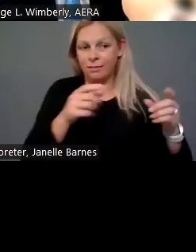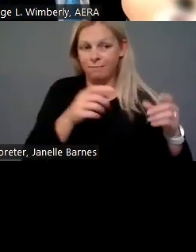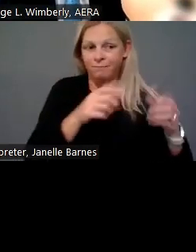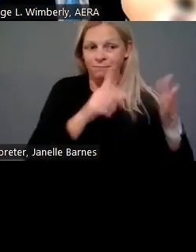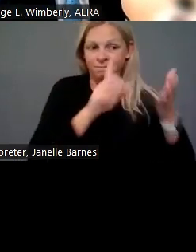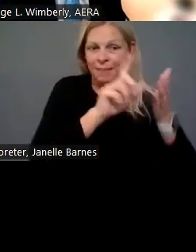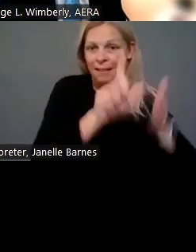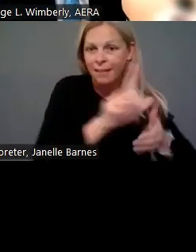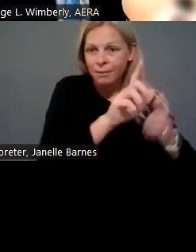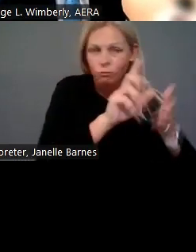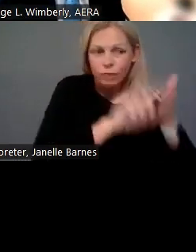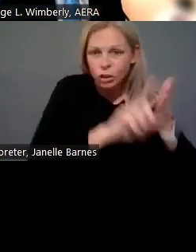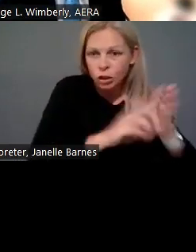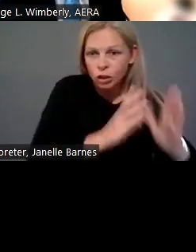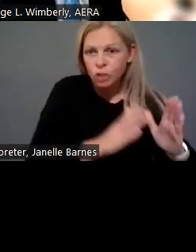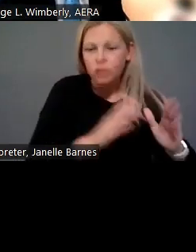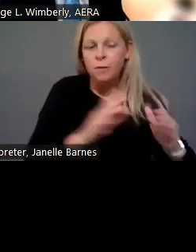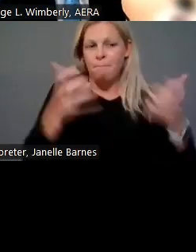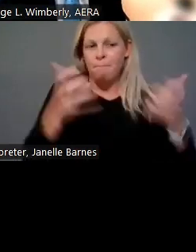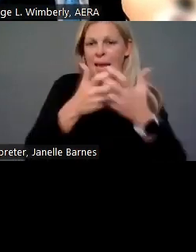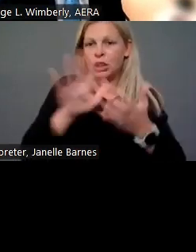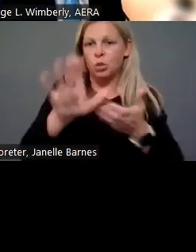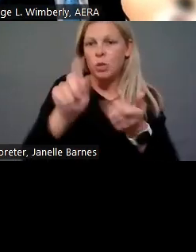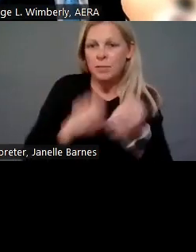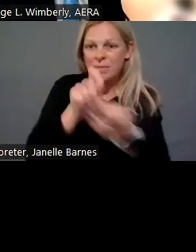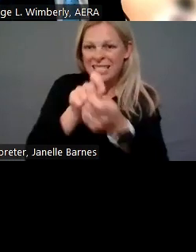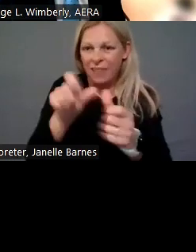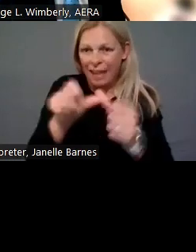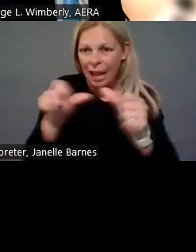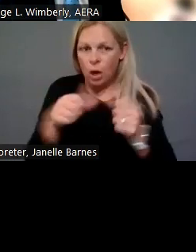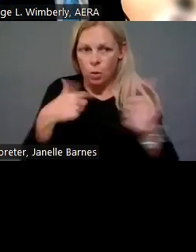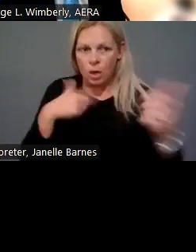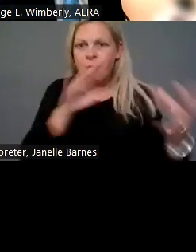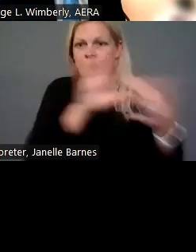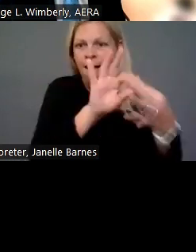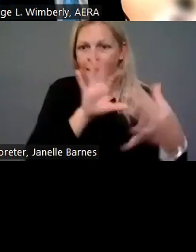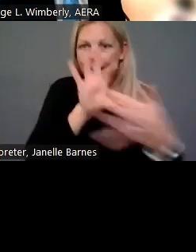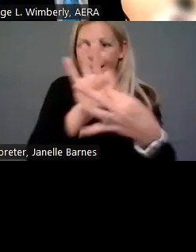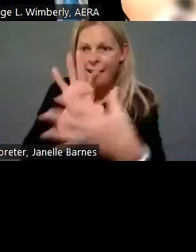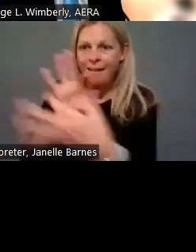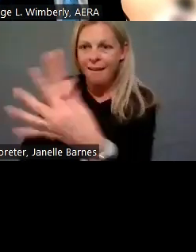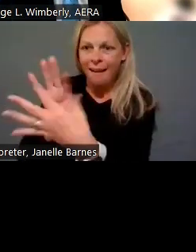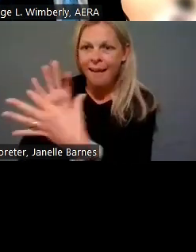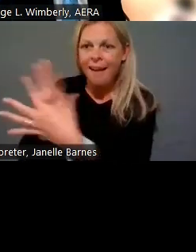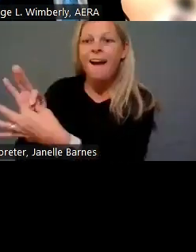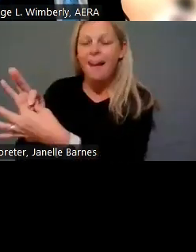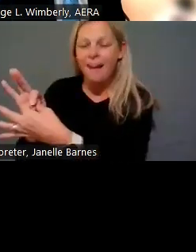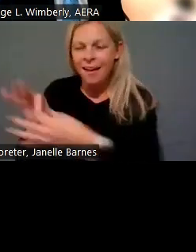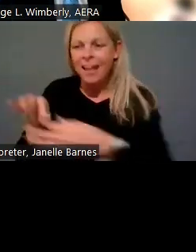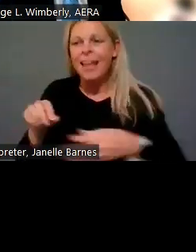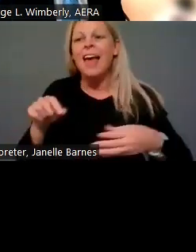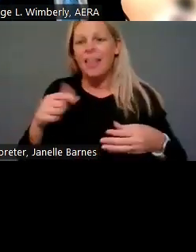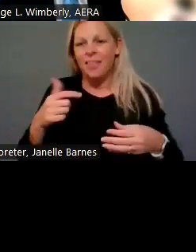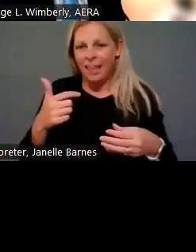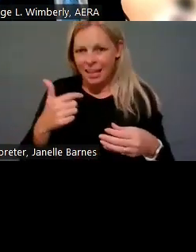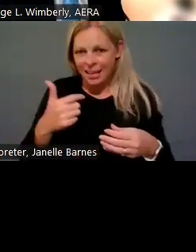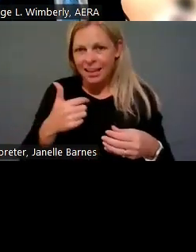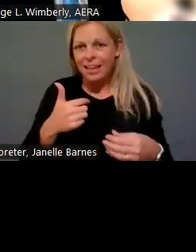in your specific area, to not only see your work, but that where you may be able to have to